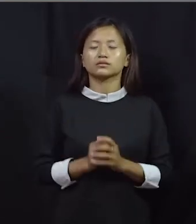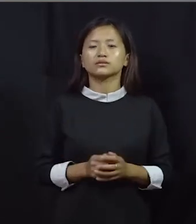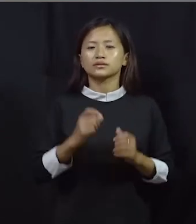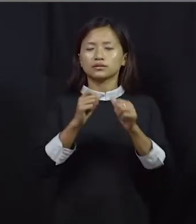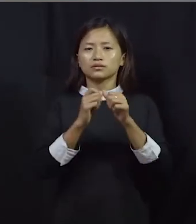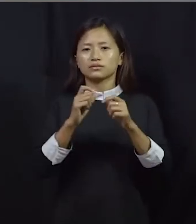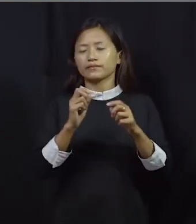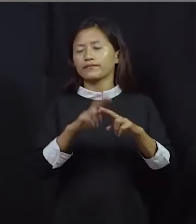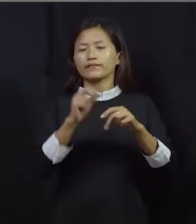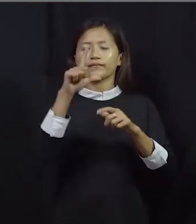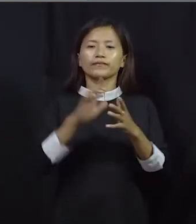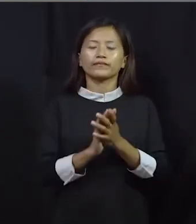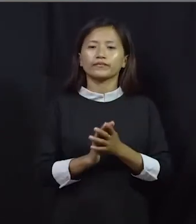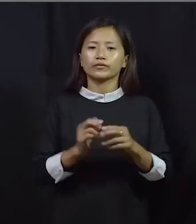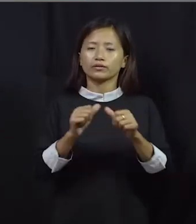account,